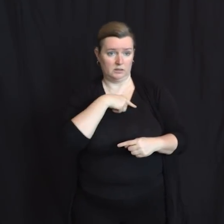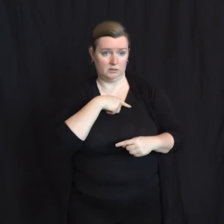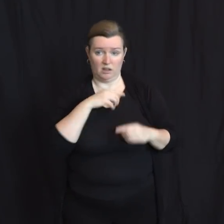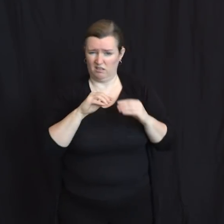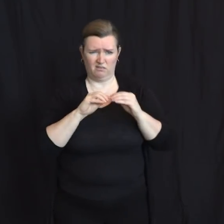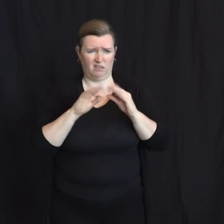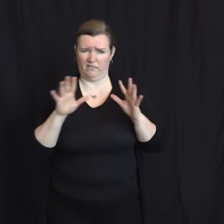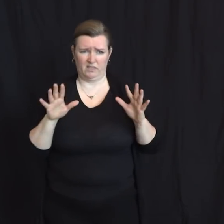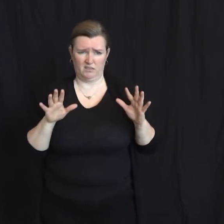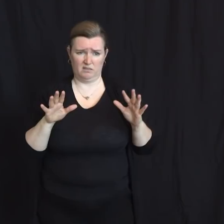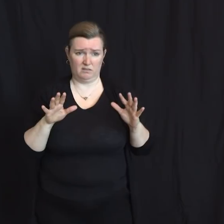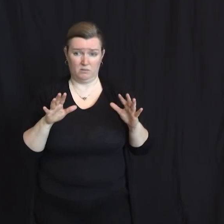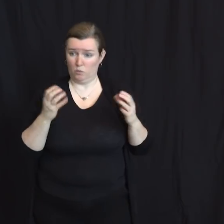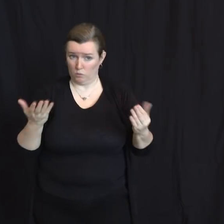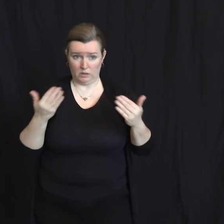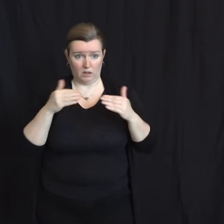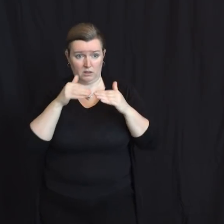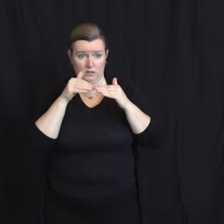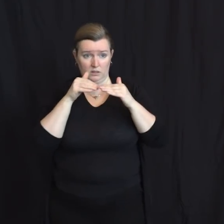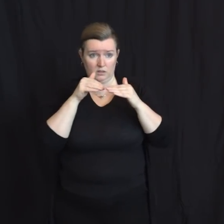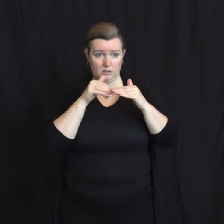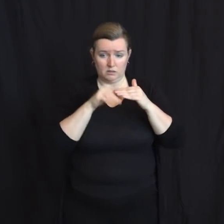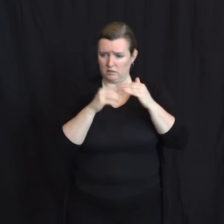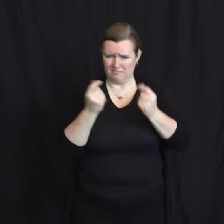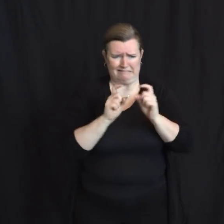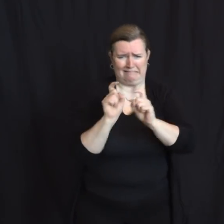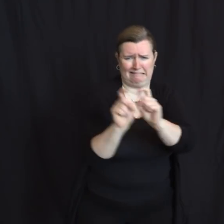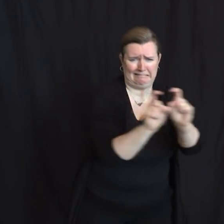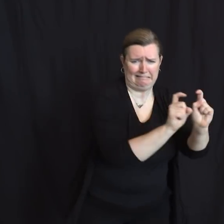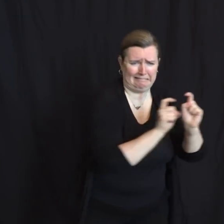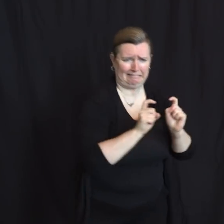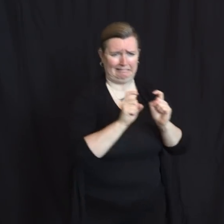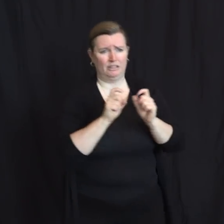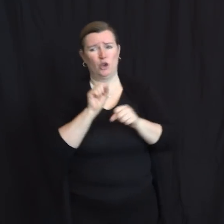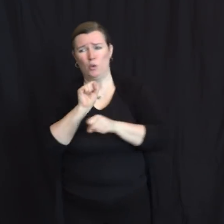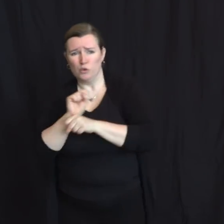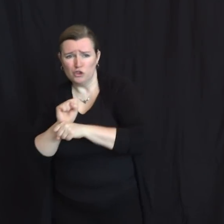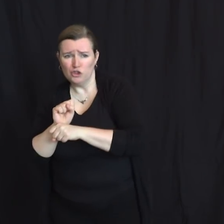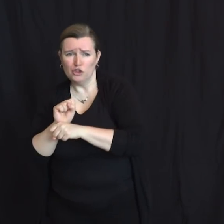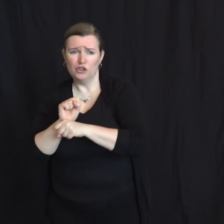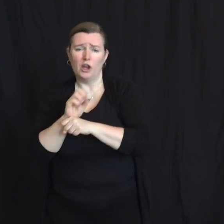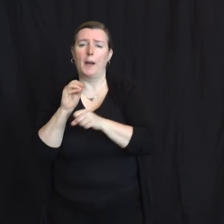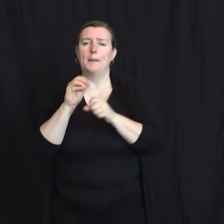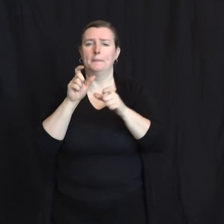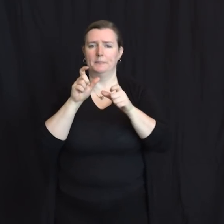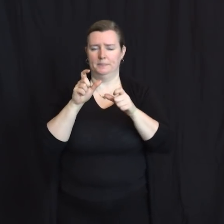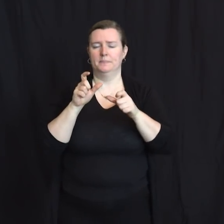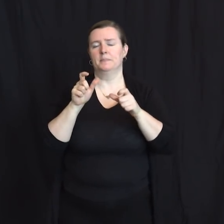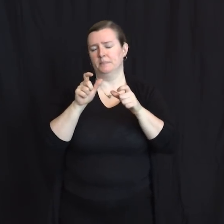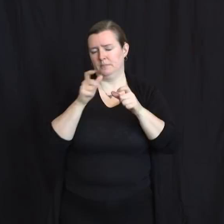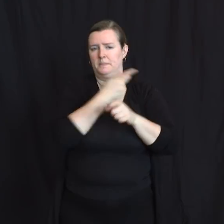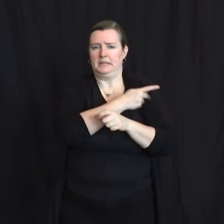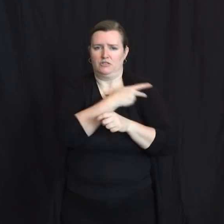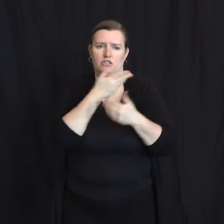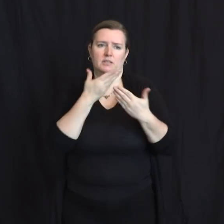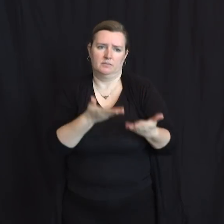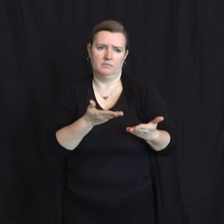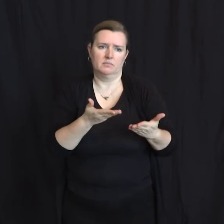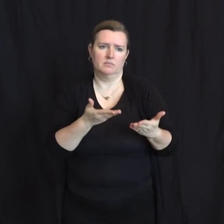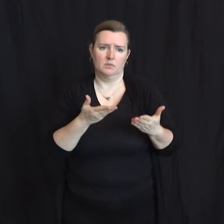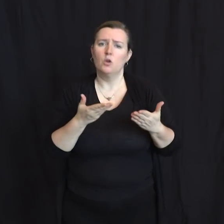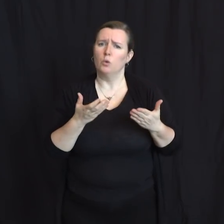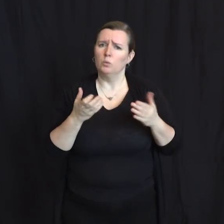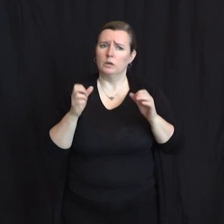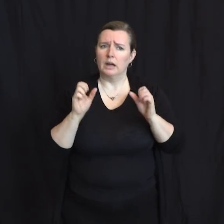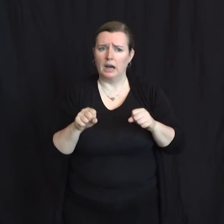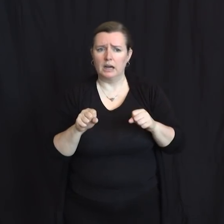there sooner and test everyone, both employees and residents, we will be able to contain